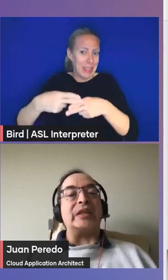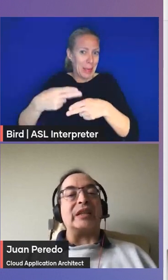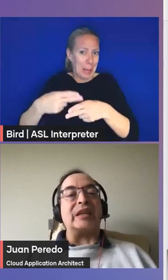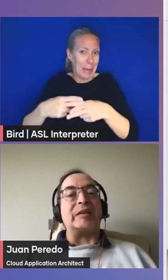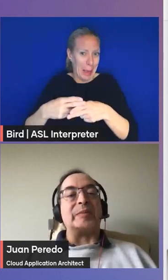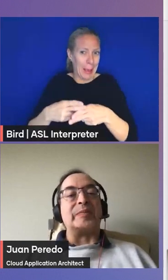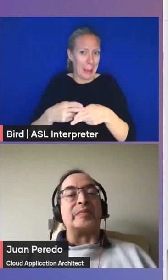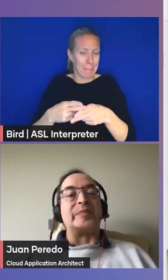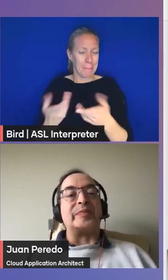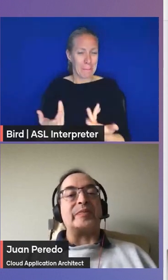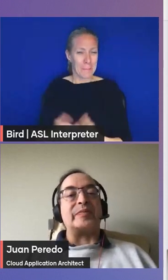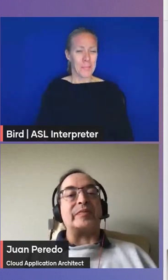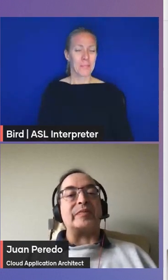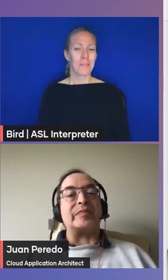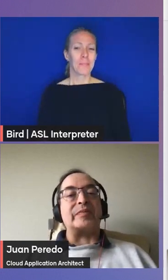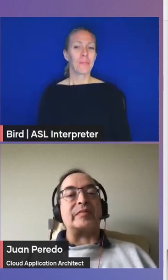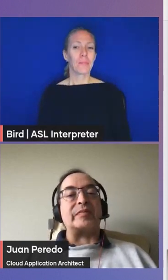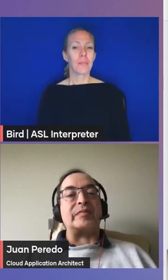But